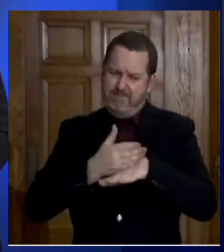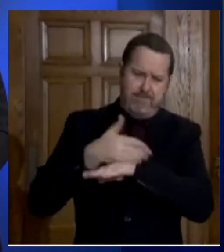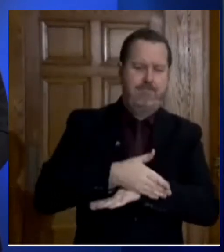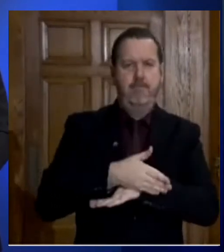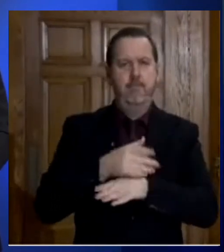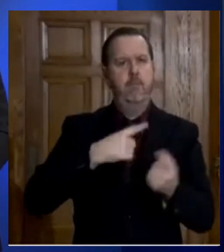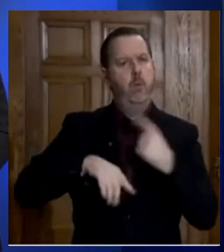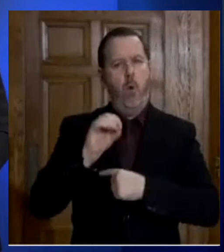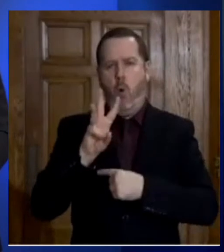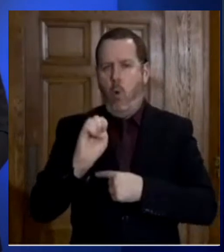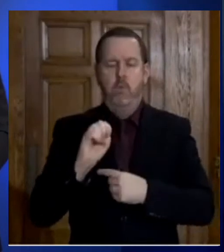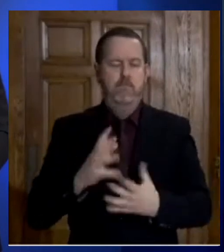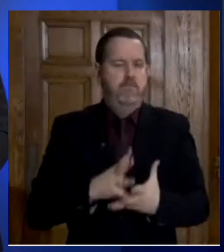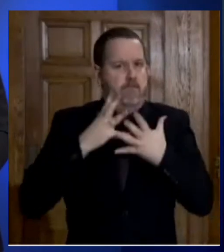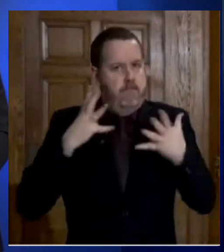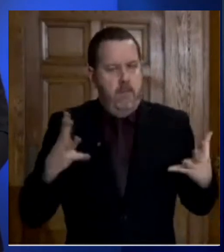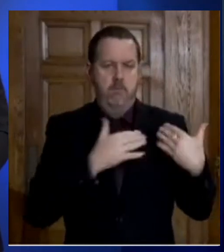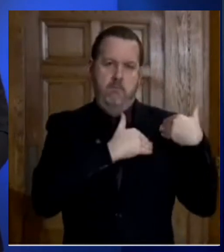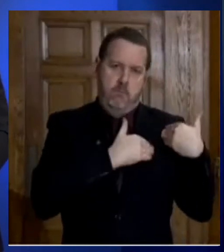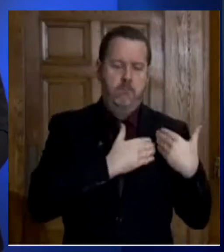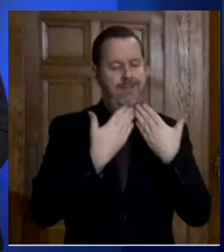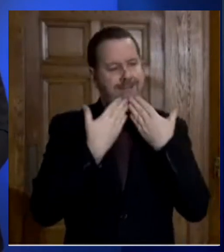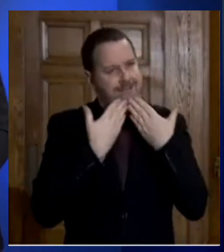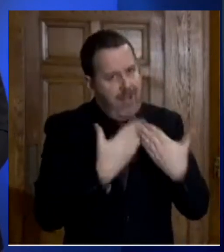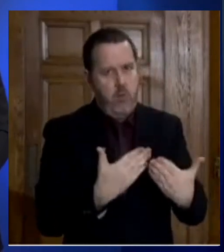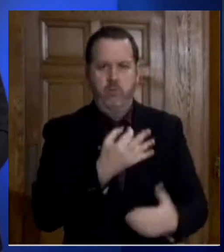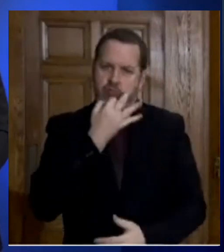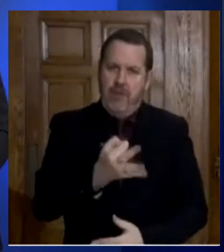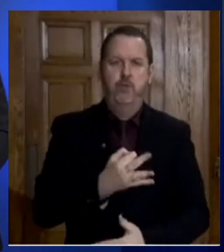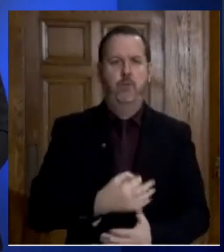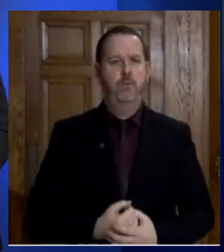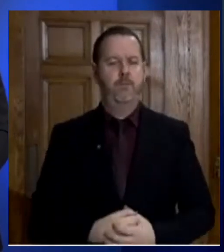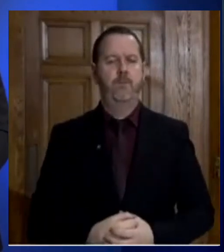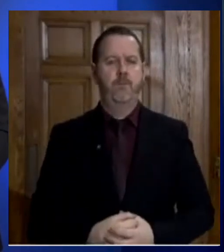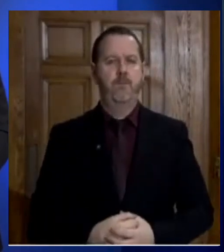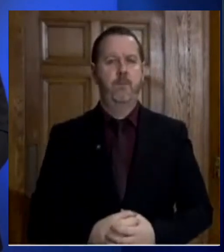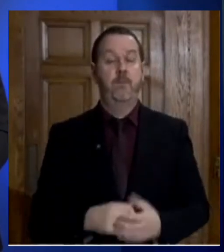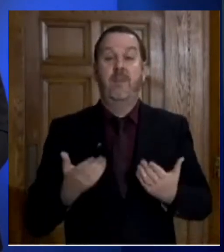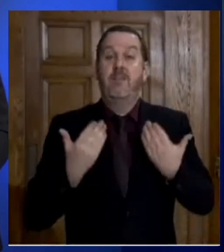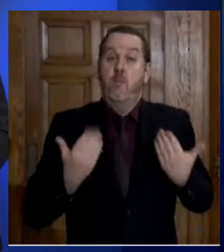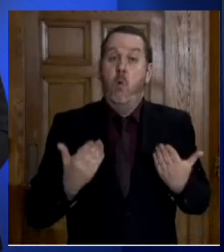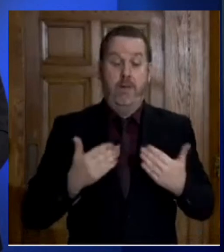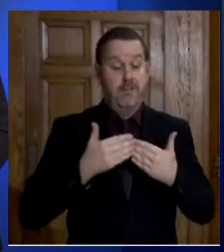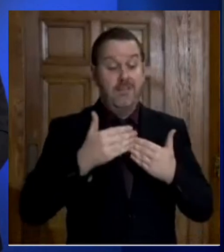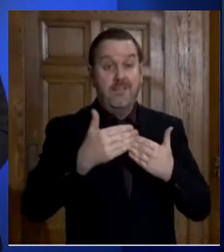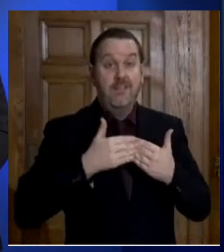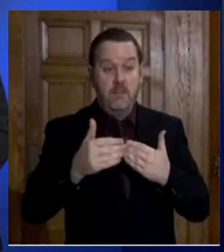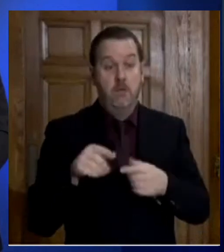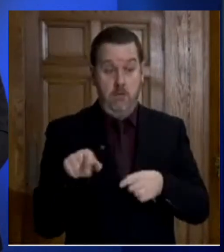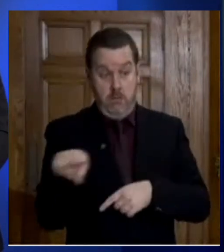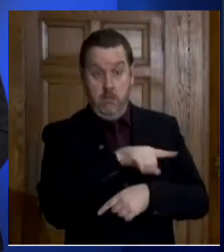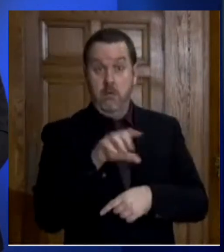them a huge debt of gratitude. At present, and in the coming weeks, they will be